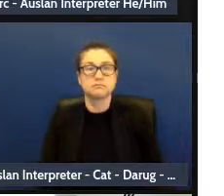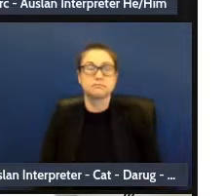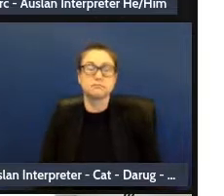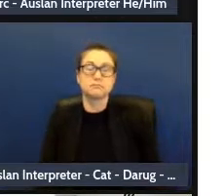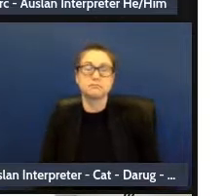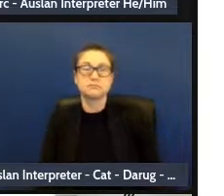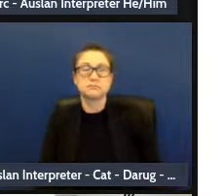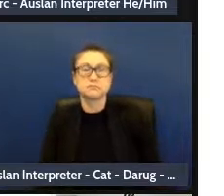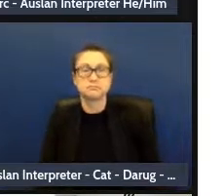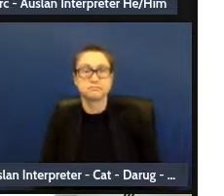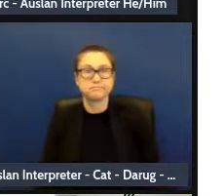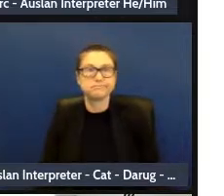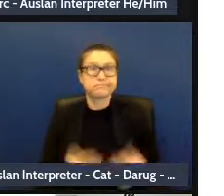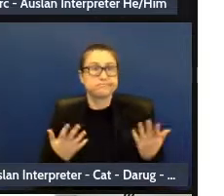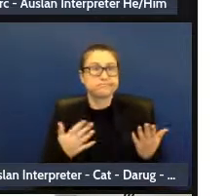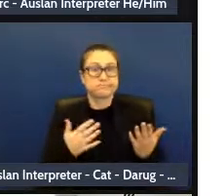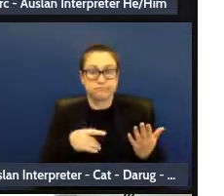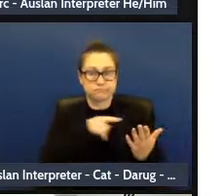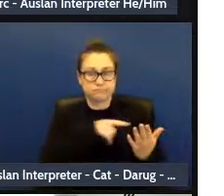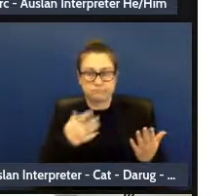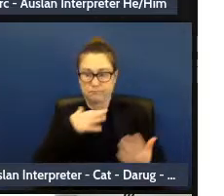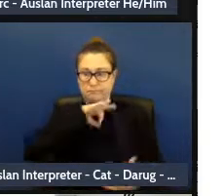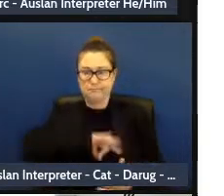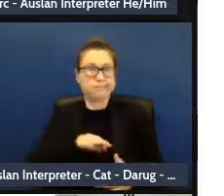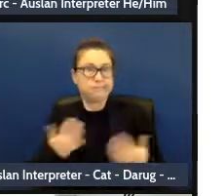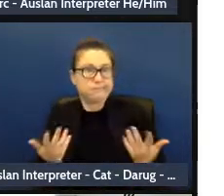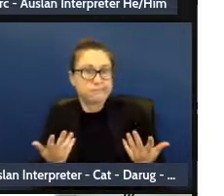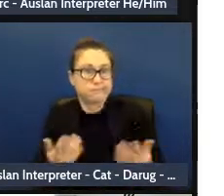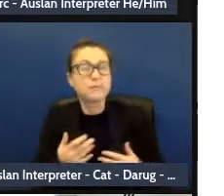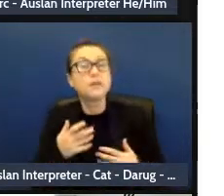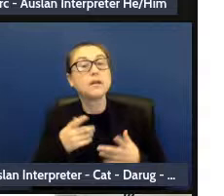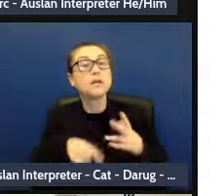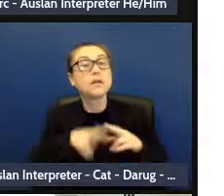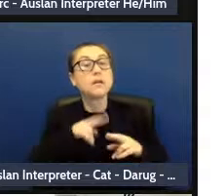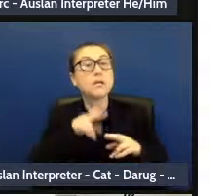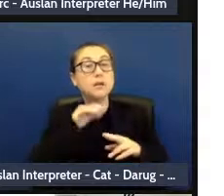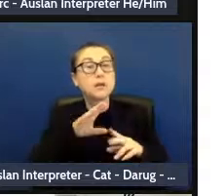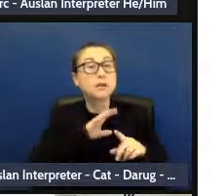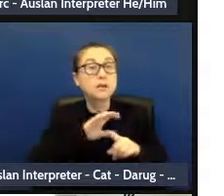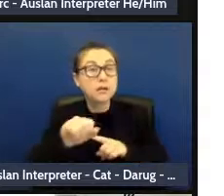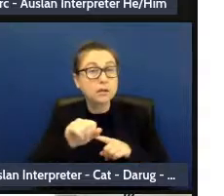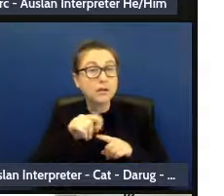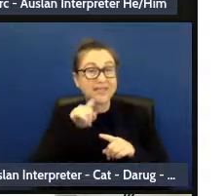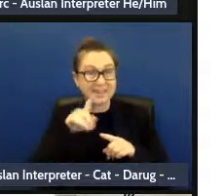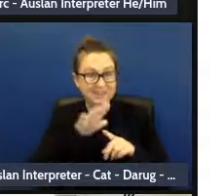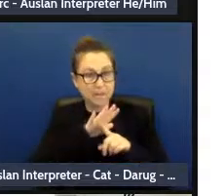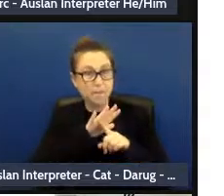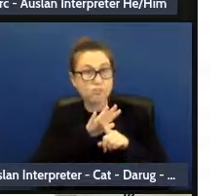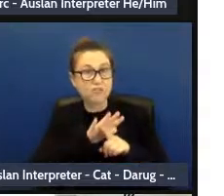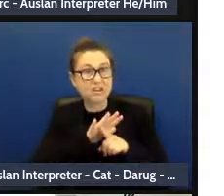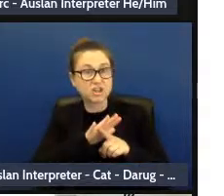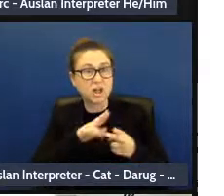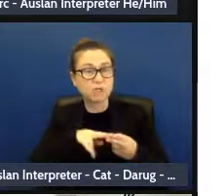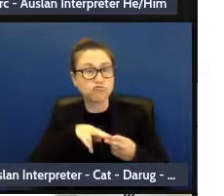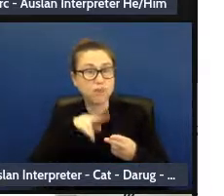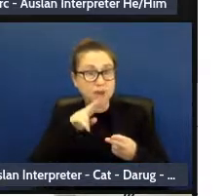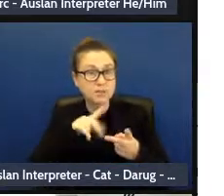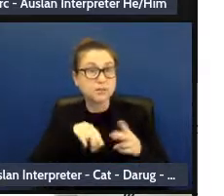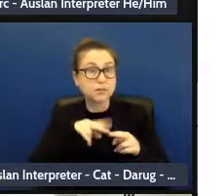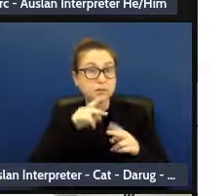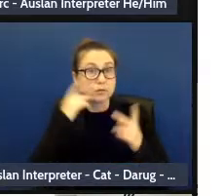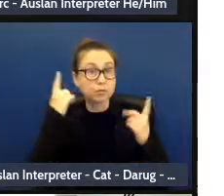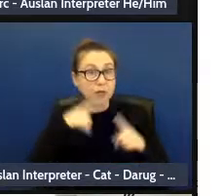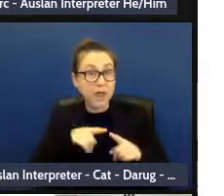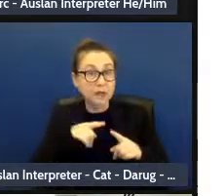So how might all of this help? So if we can identify this pressure-causing molecule, this pressure rise causing molecule, we might be able